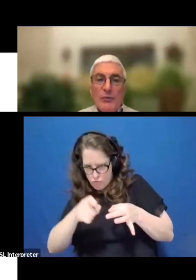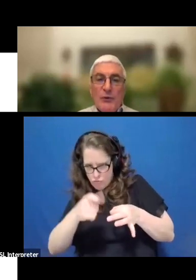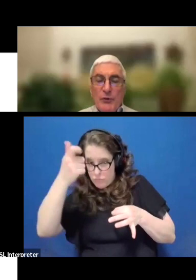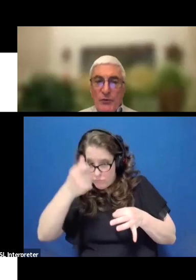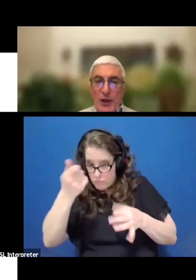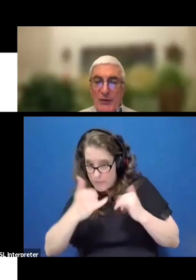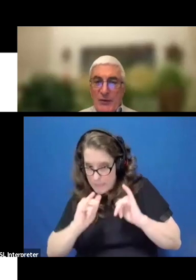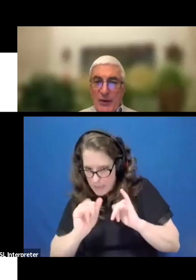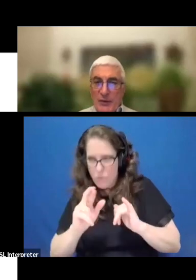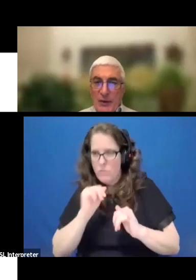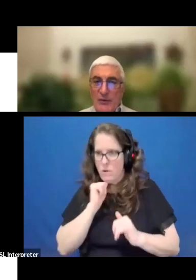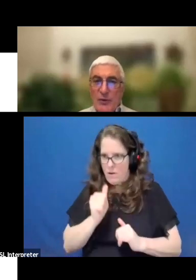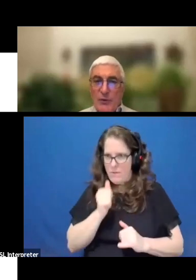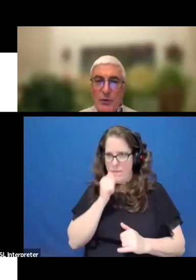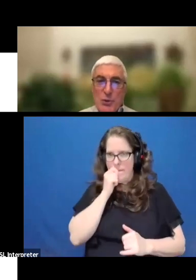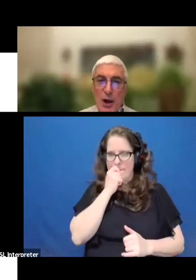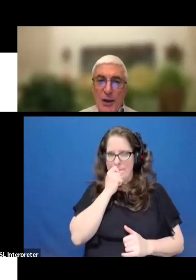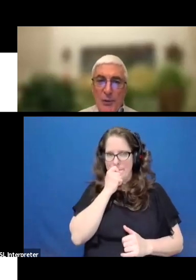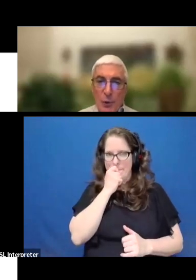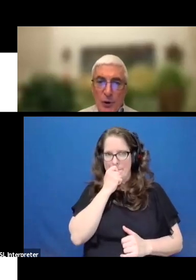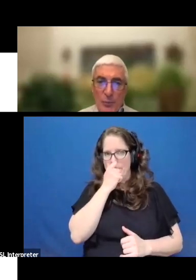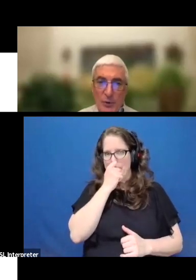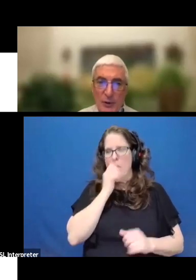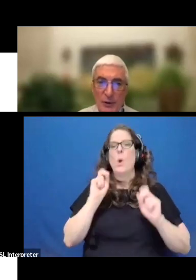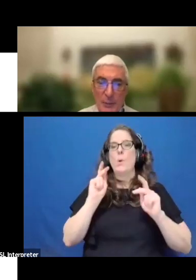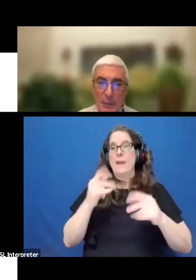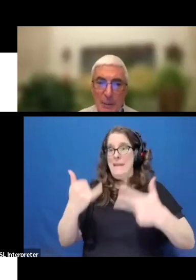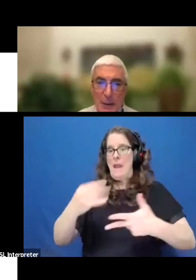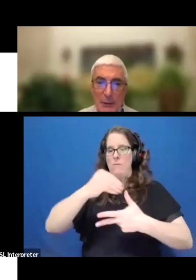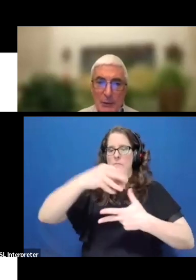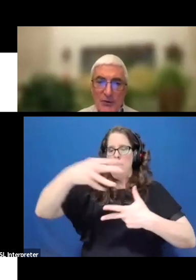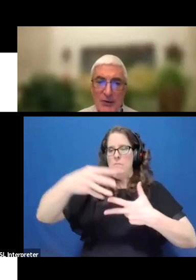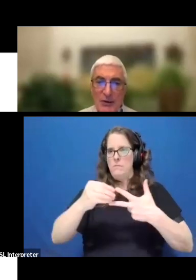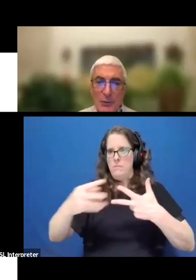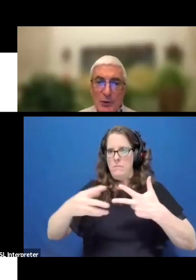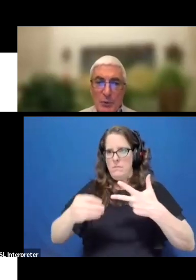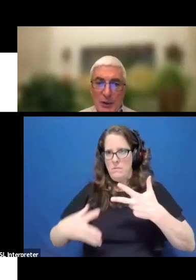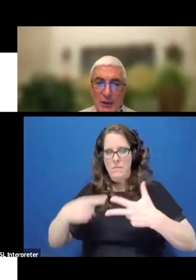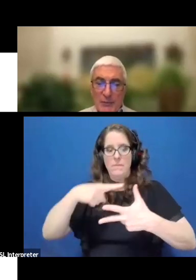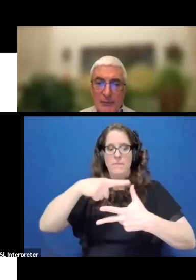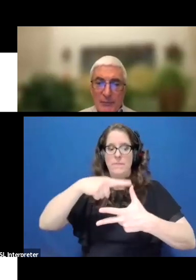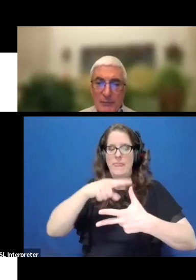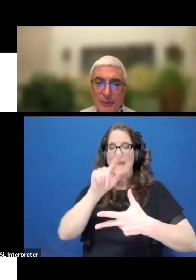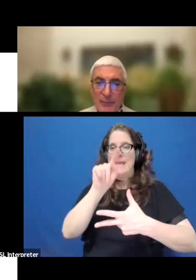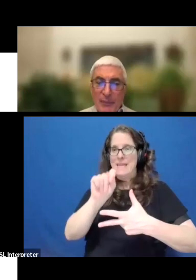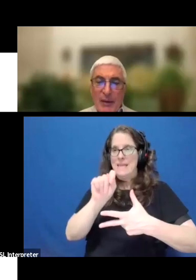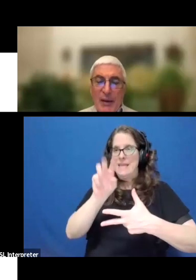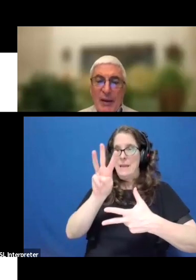So the first phase, as I said, is called the trial work period, or TWP.